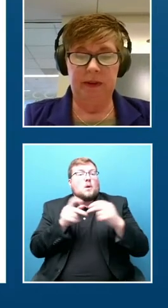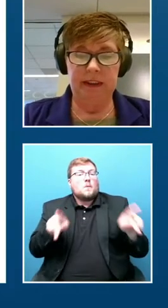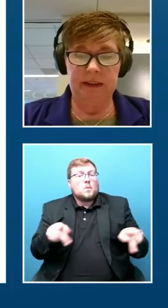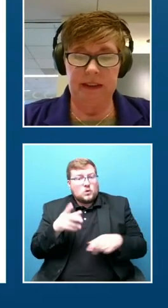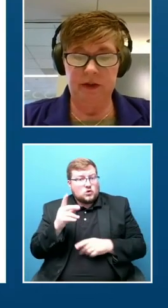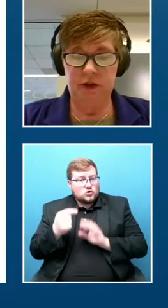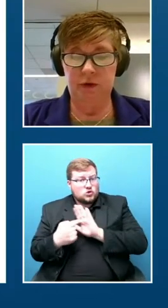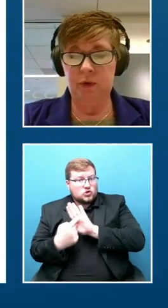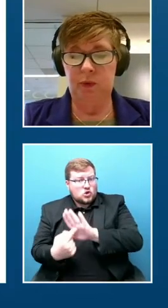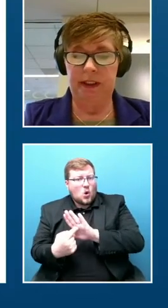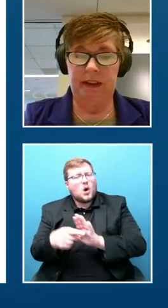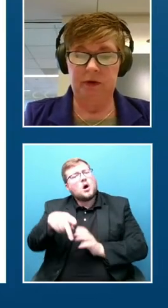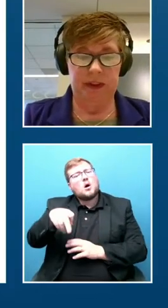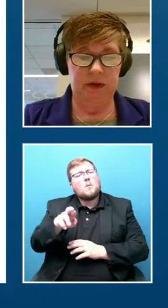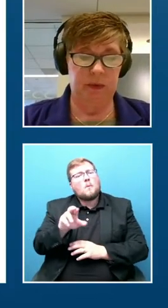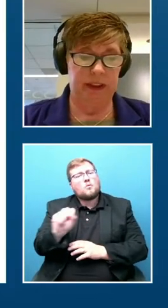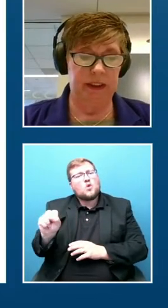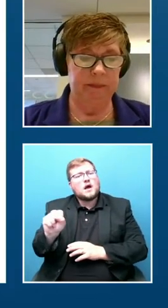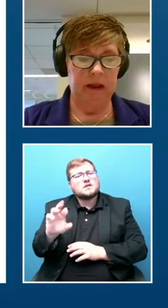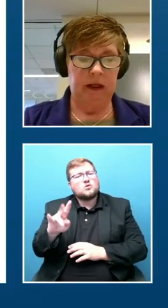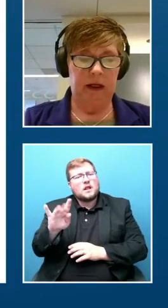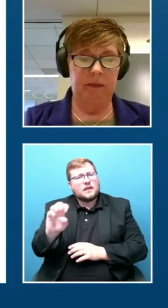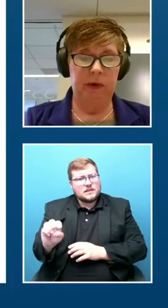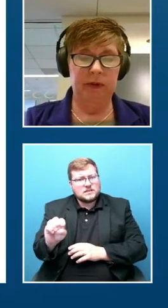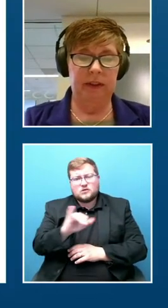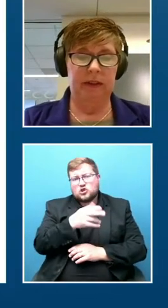press release dated June 20, 2020,